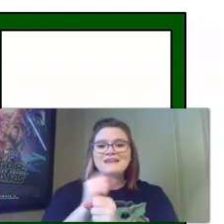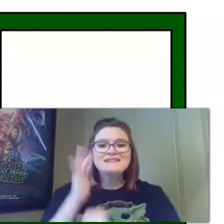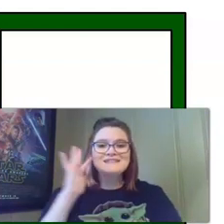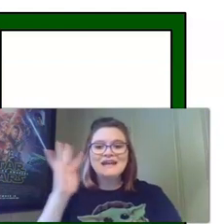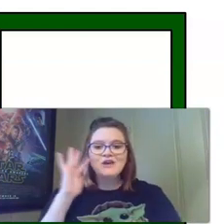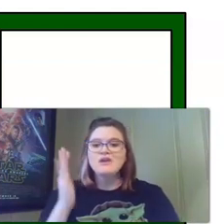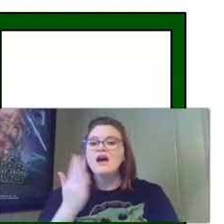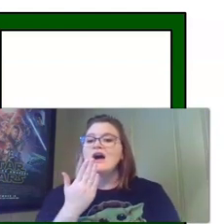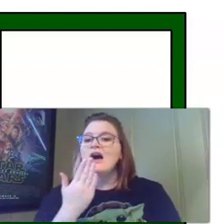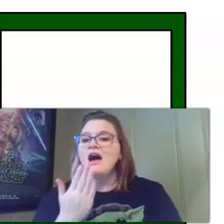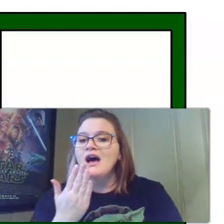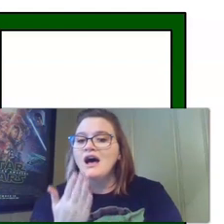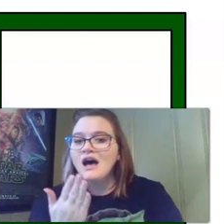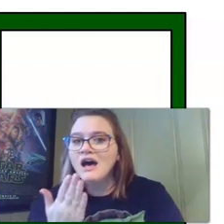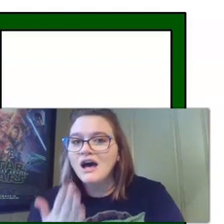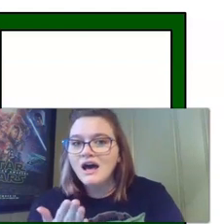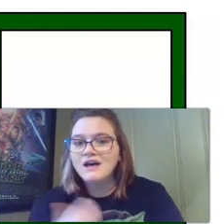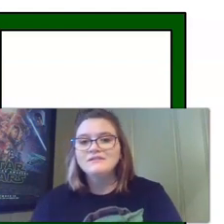Coco made the sound.